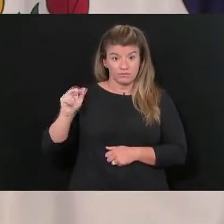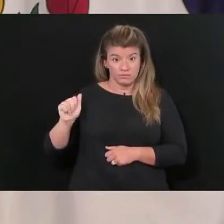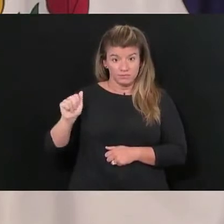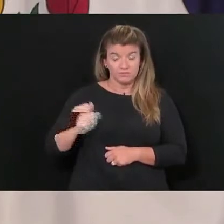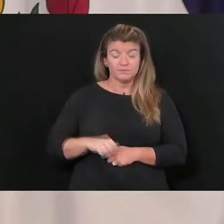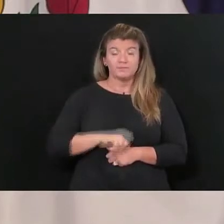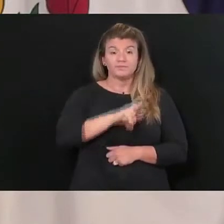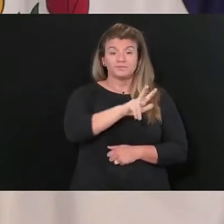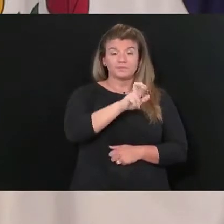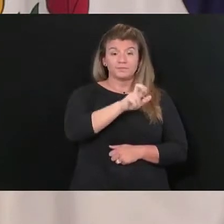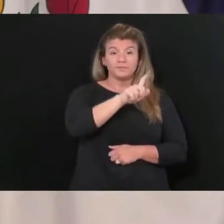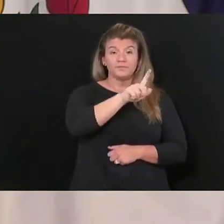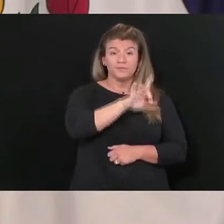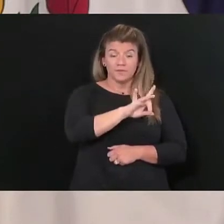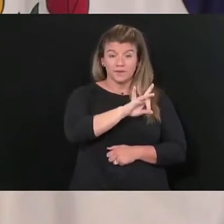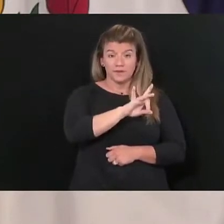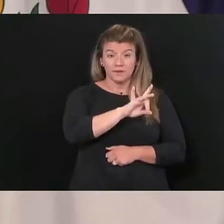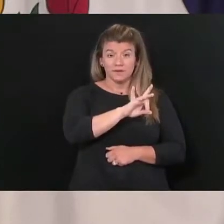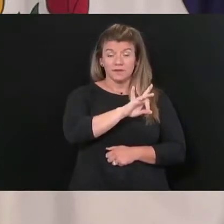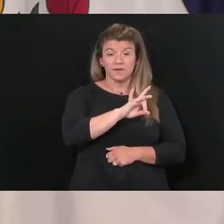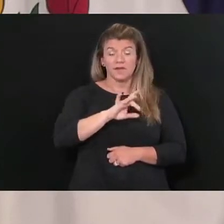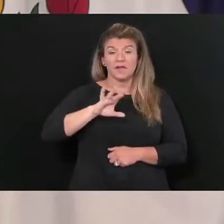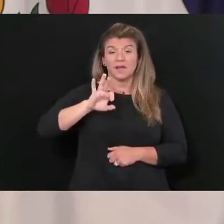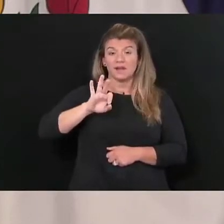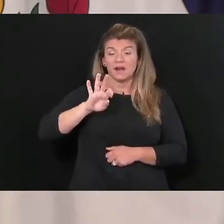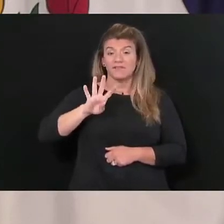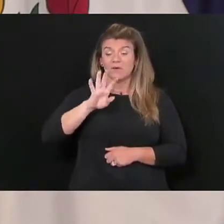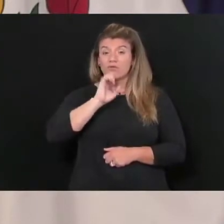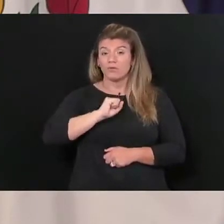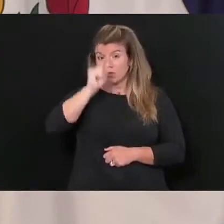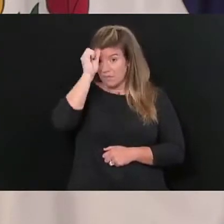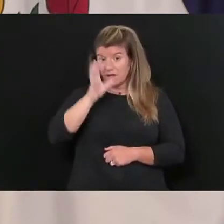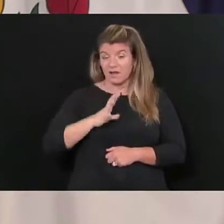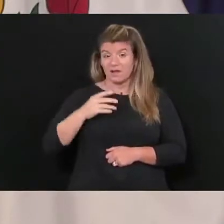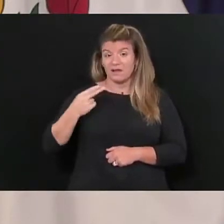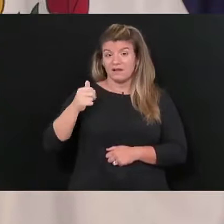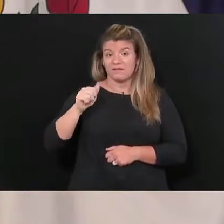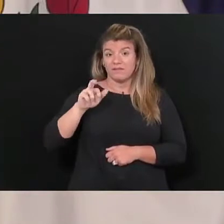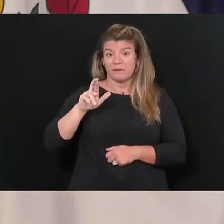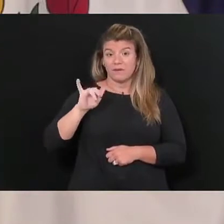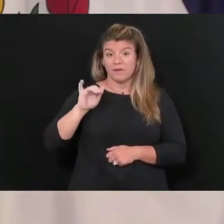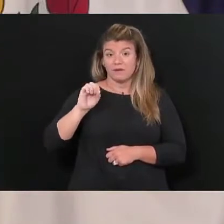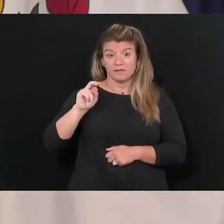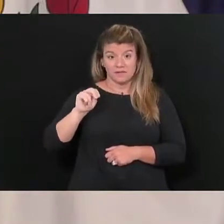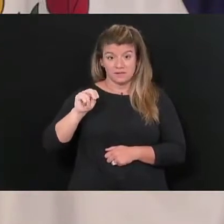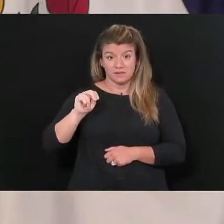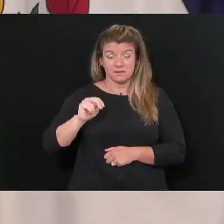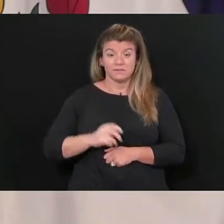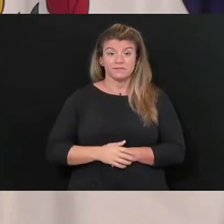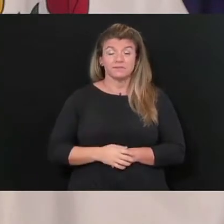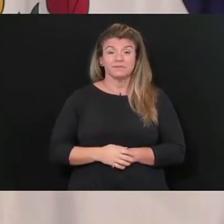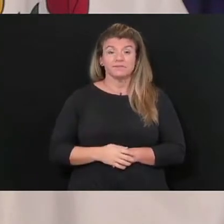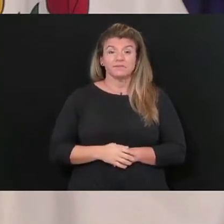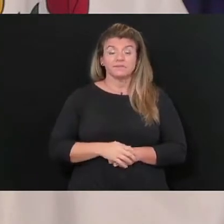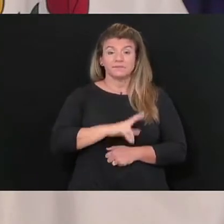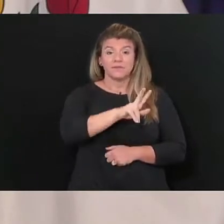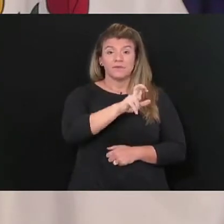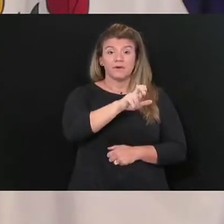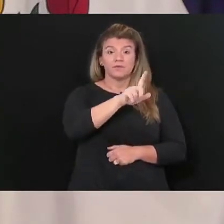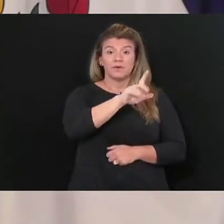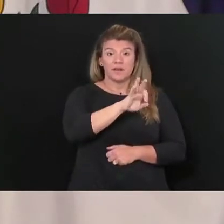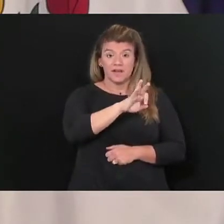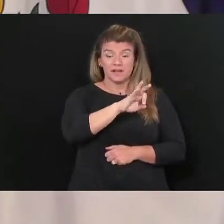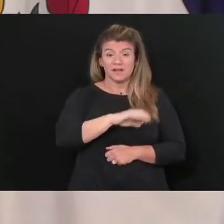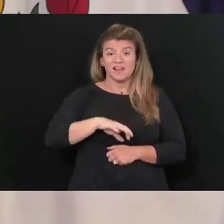Our 328th death, a 94-year-old male from Harrison County. Our 329th